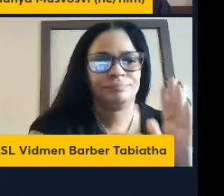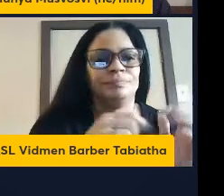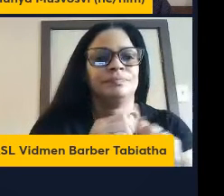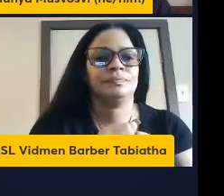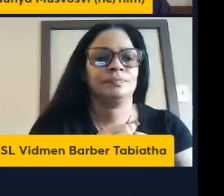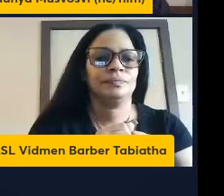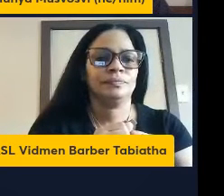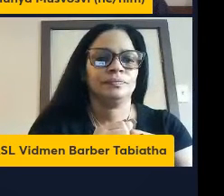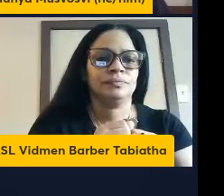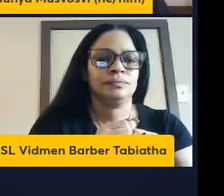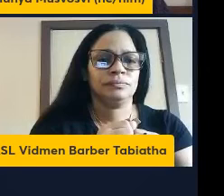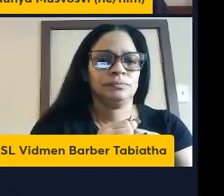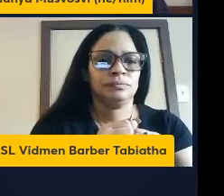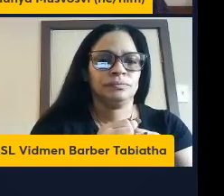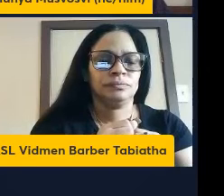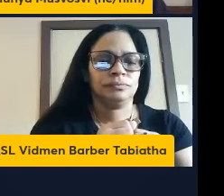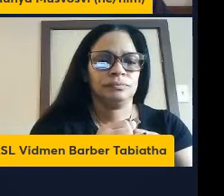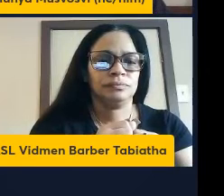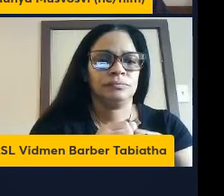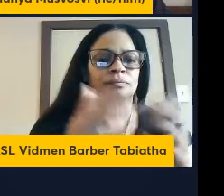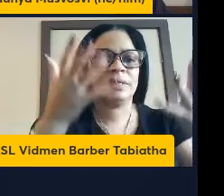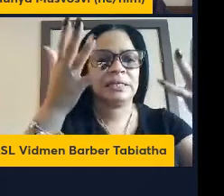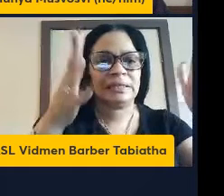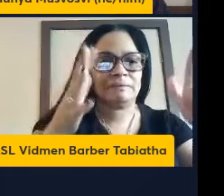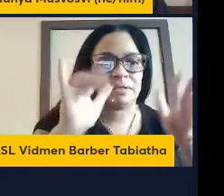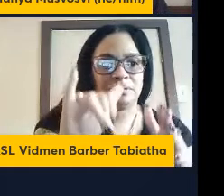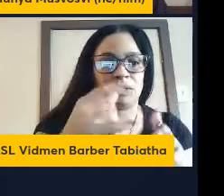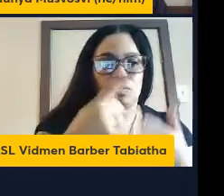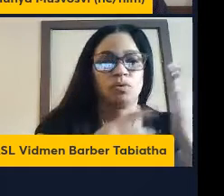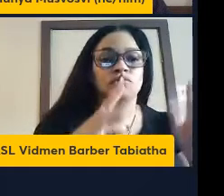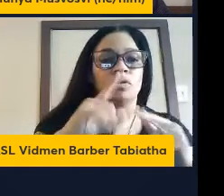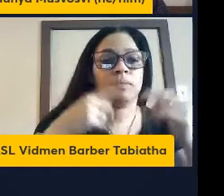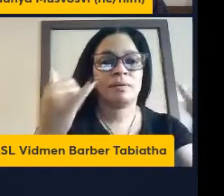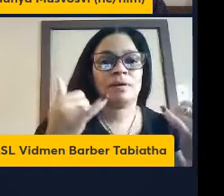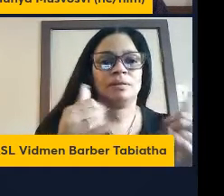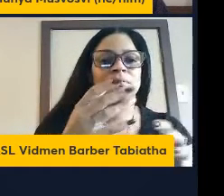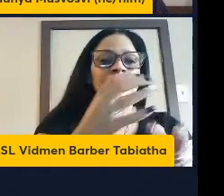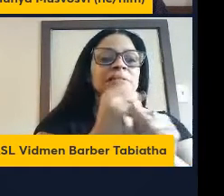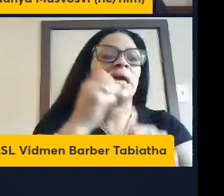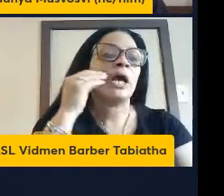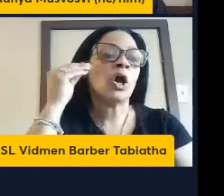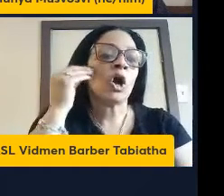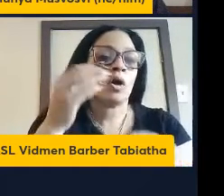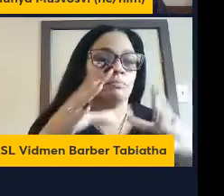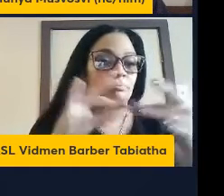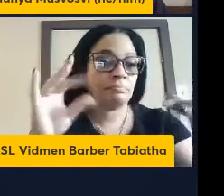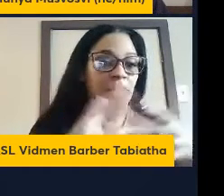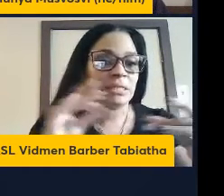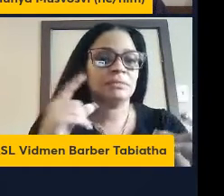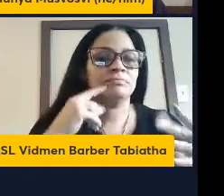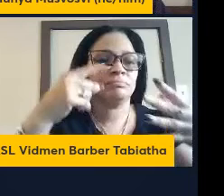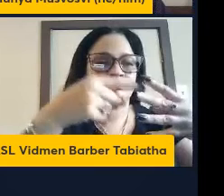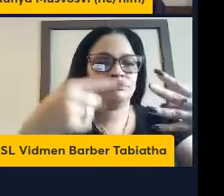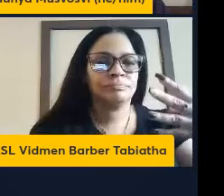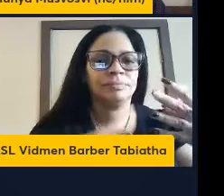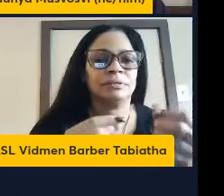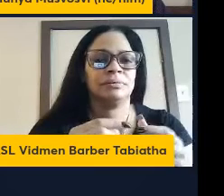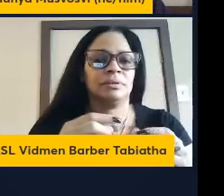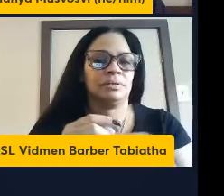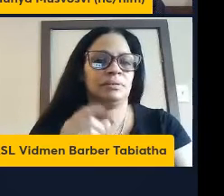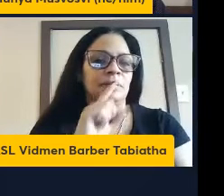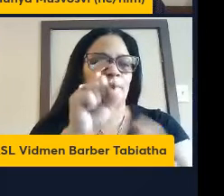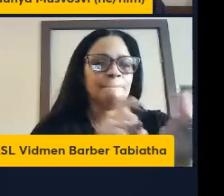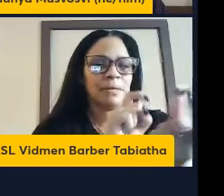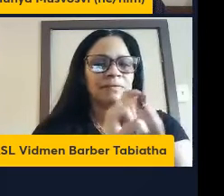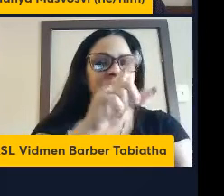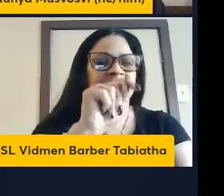So just to kind of finish up here, take-home message, we're able to identify dozens of MTB specific